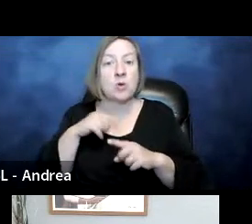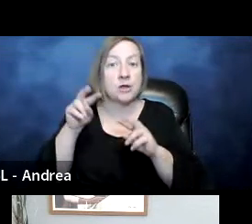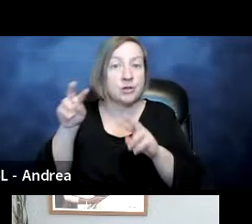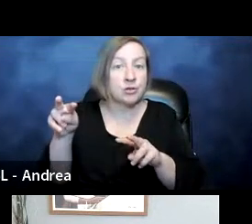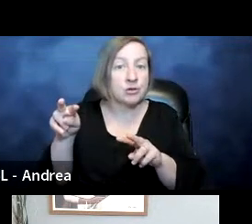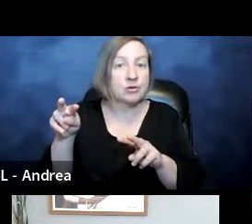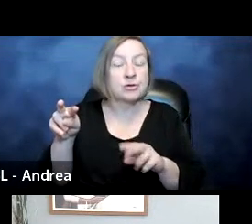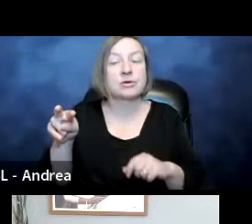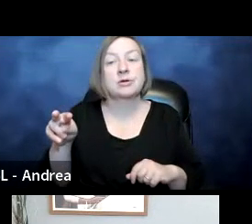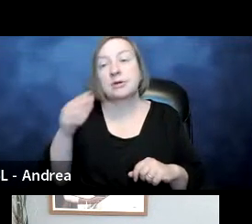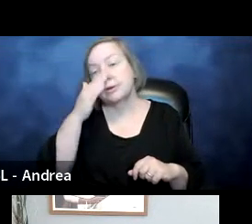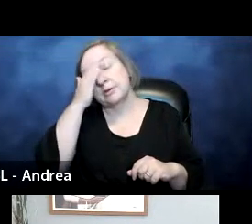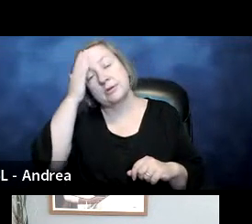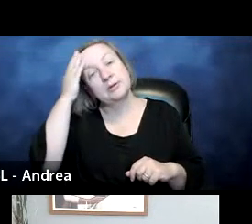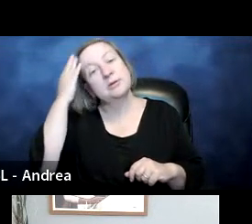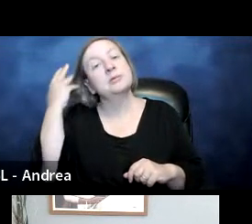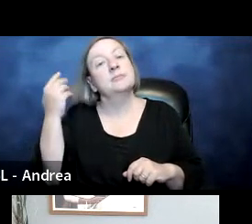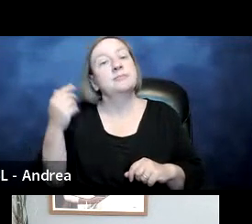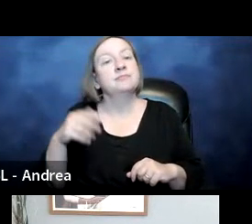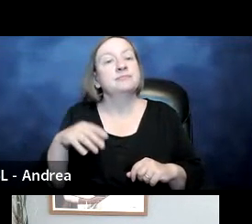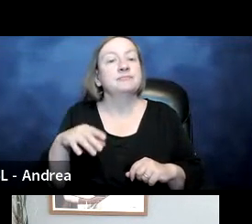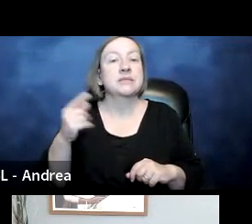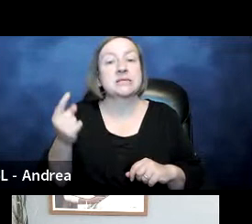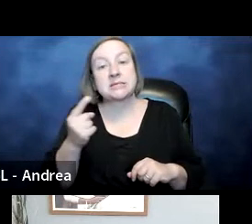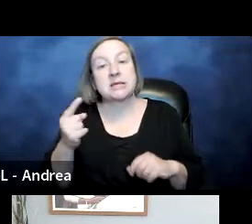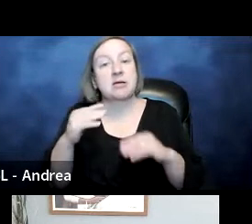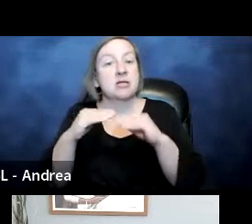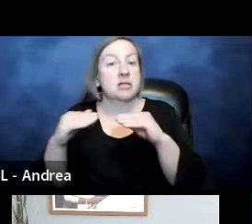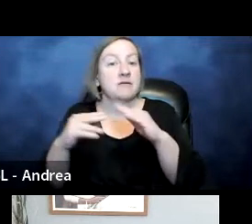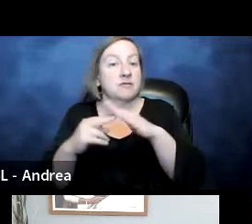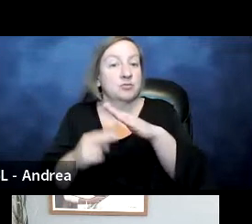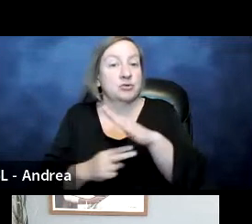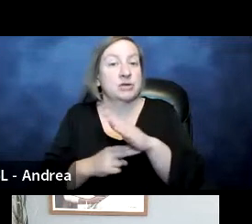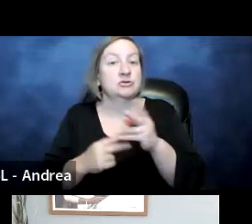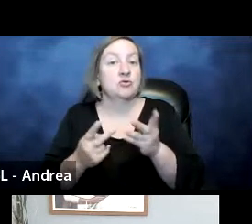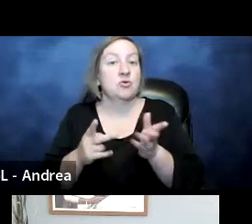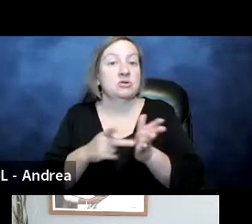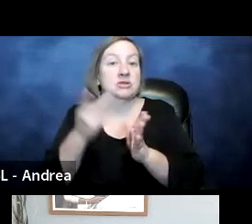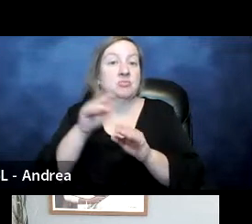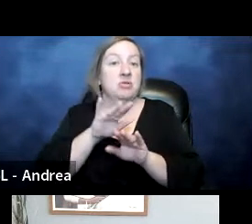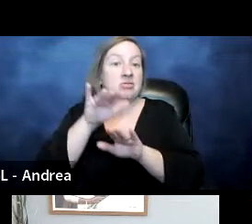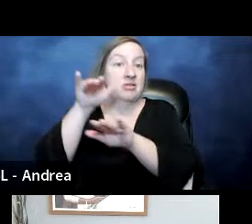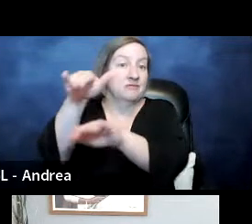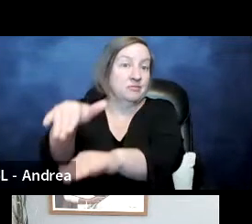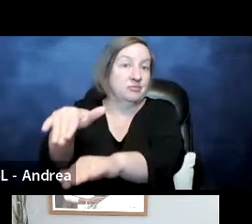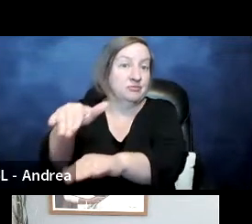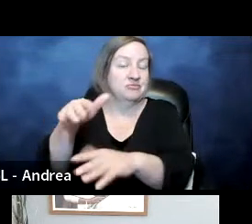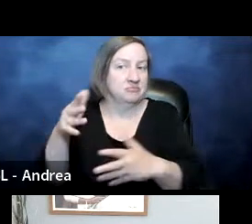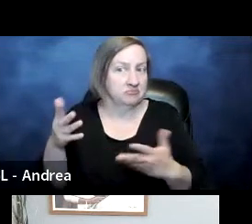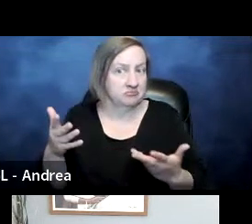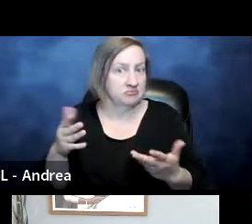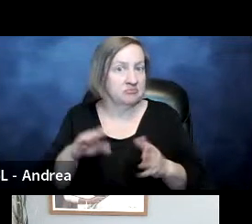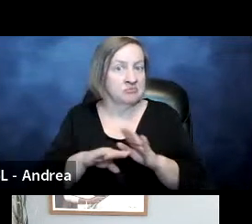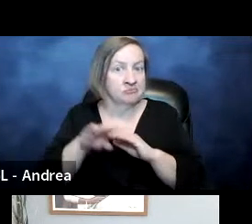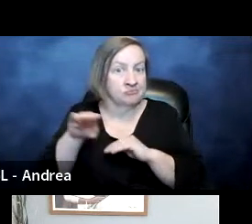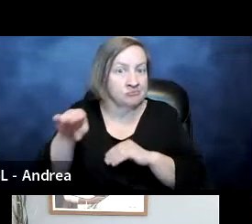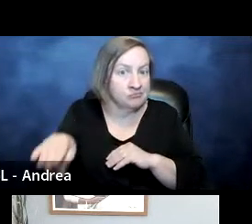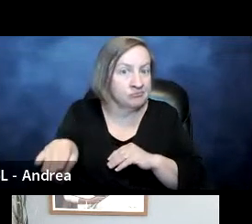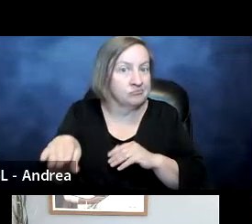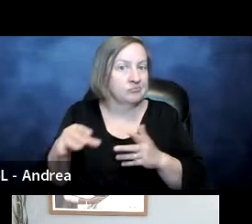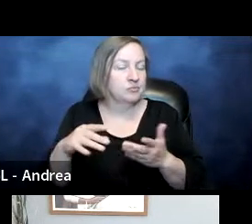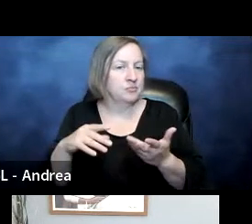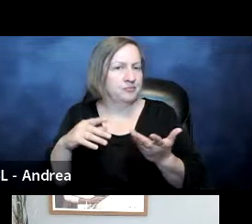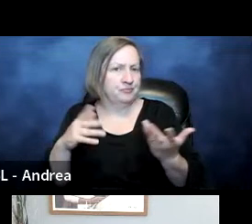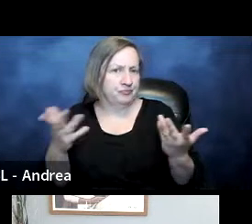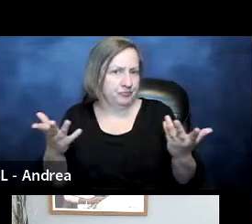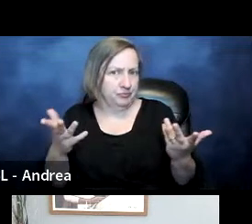instance, single level bridge and double level bridge? What does that mean for? Does it have different